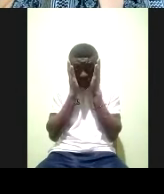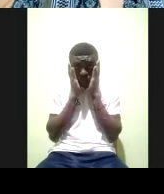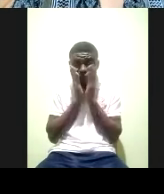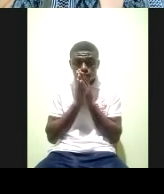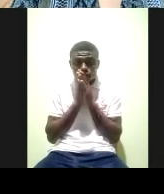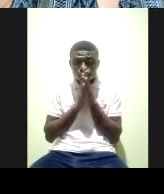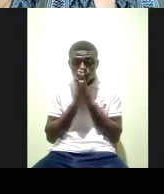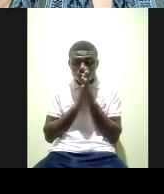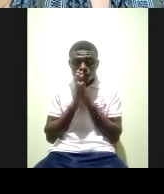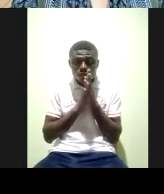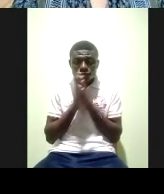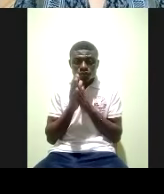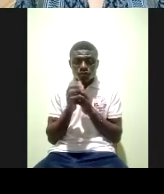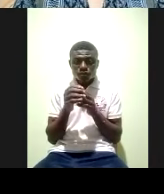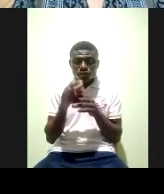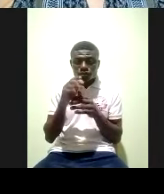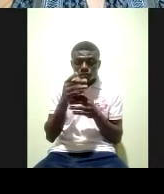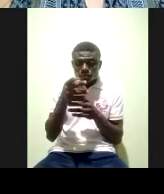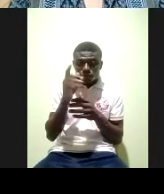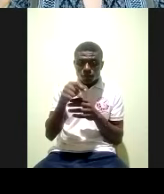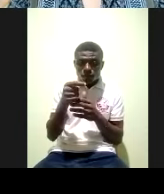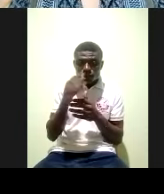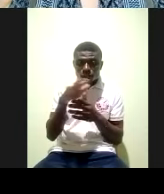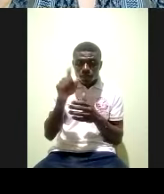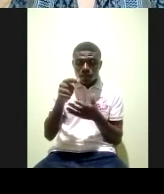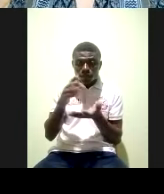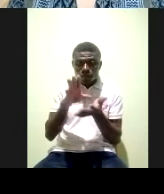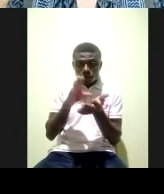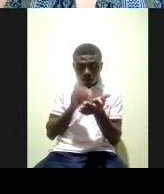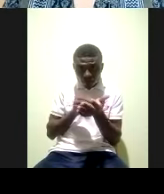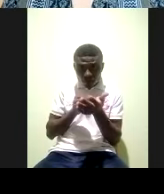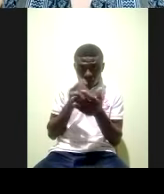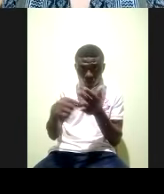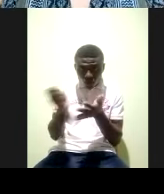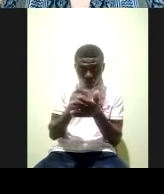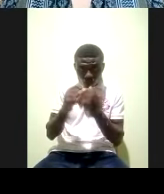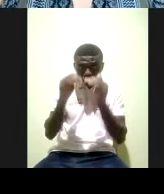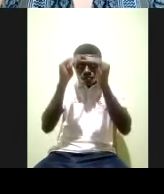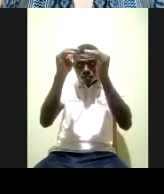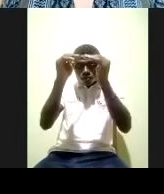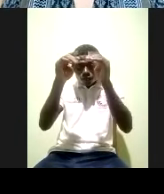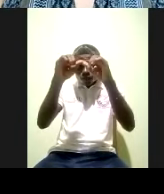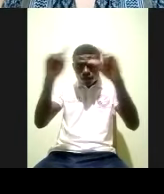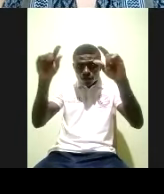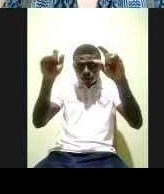And here, the child has to copy the sentence, the owl was a bird.